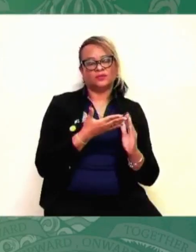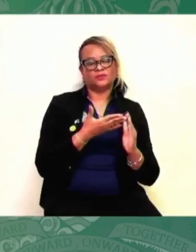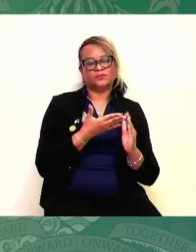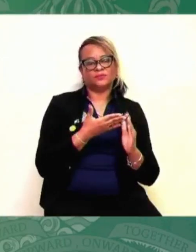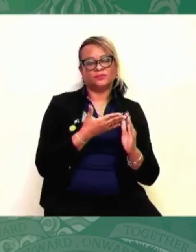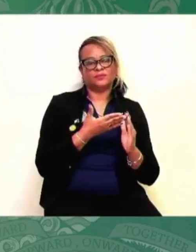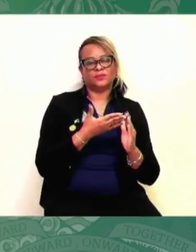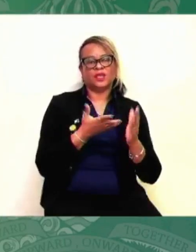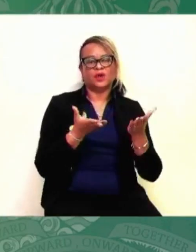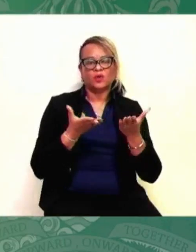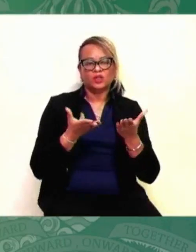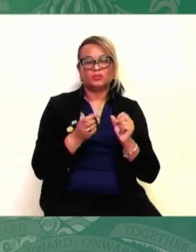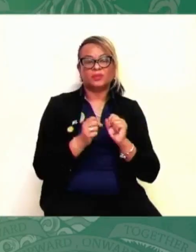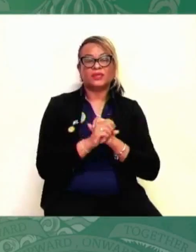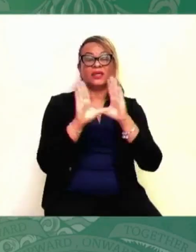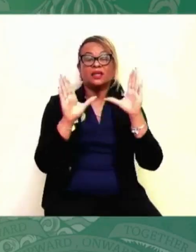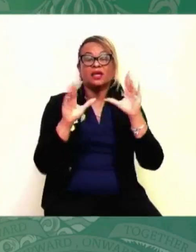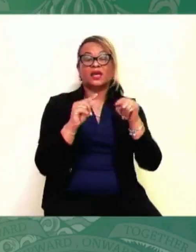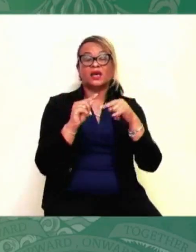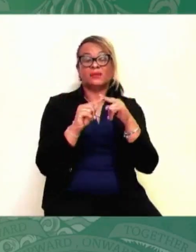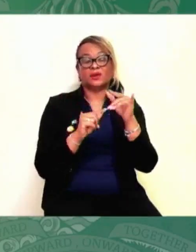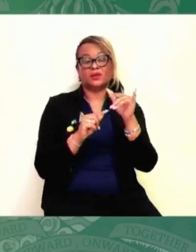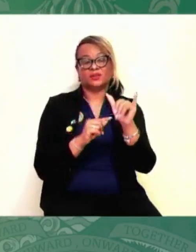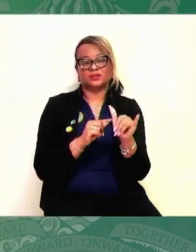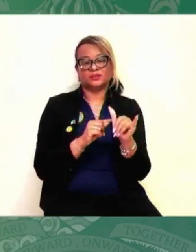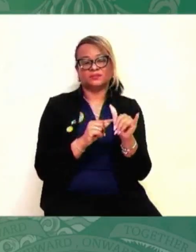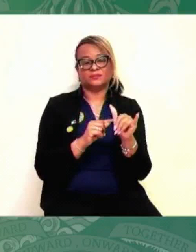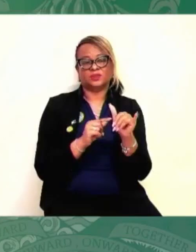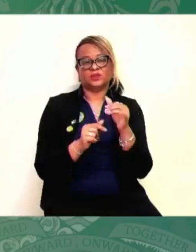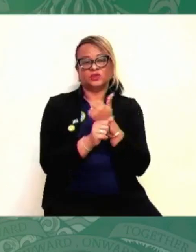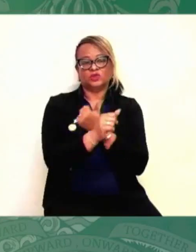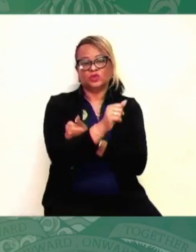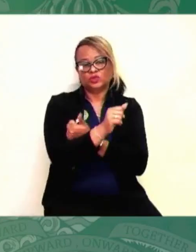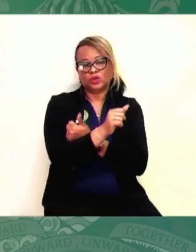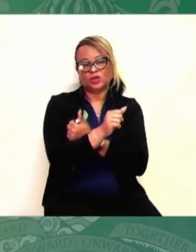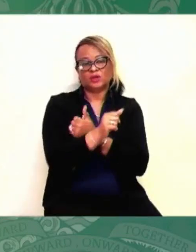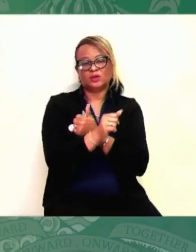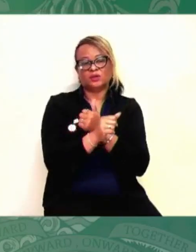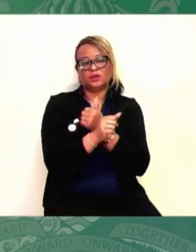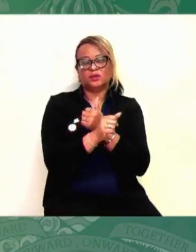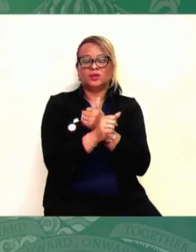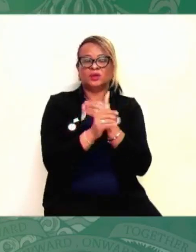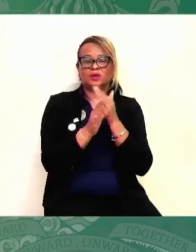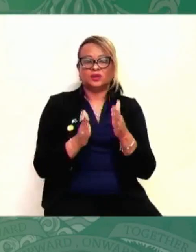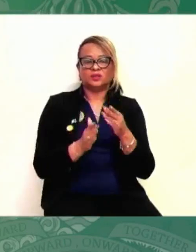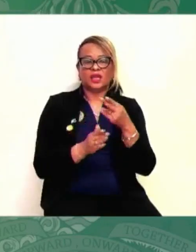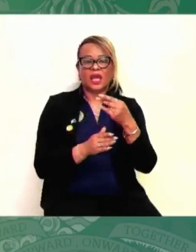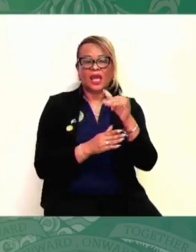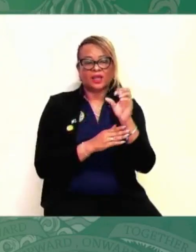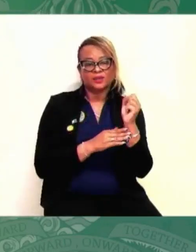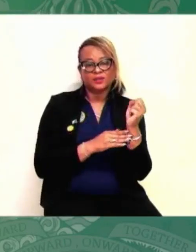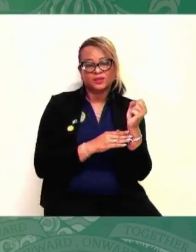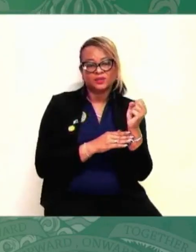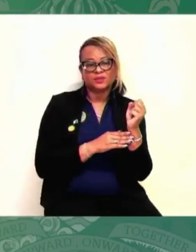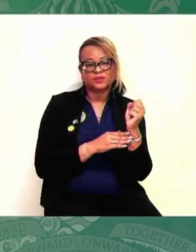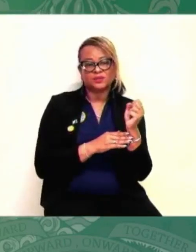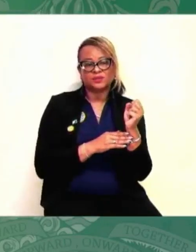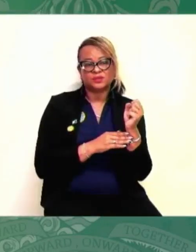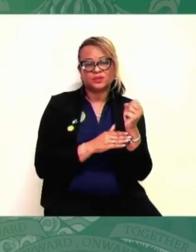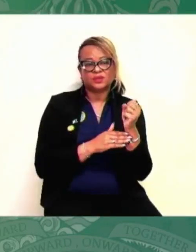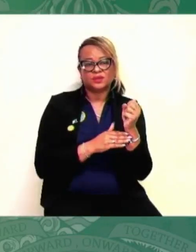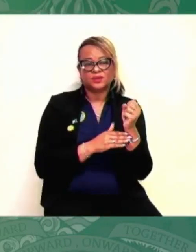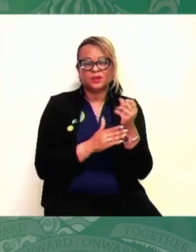want to be very clear about this. Drug peddlers, hackers, hagglers,